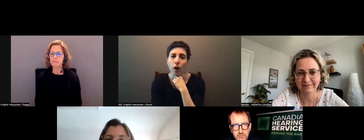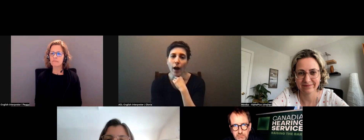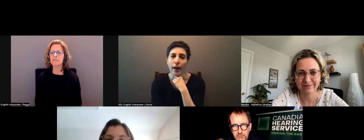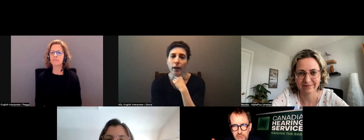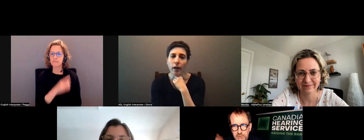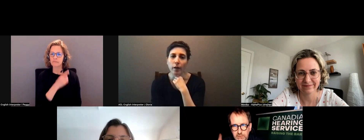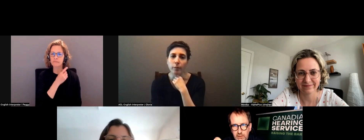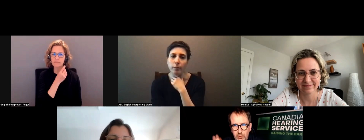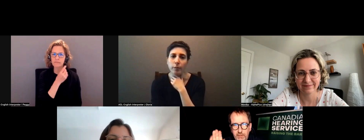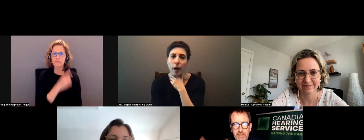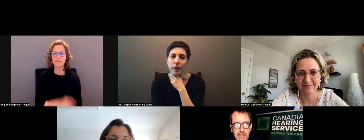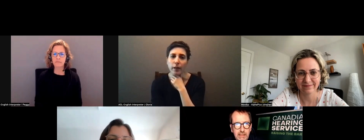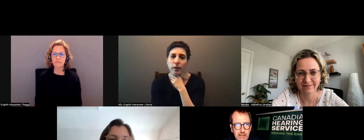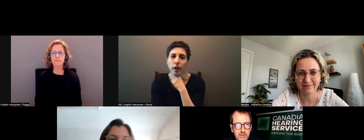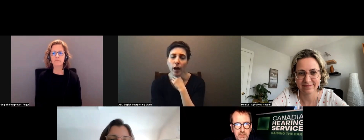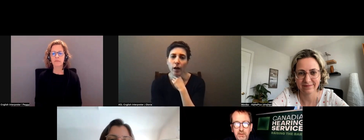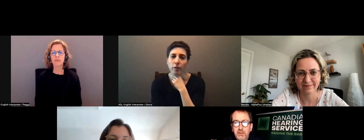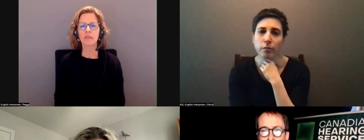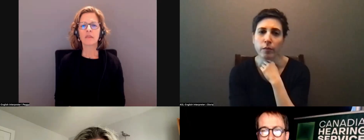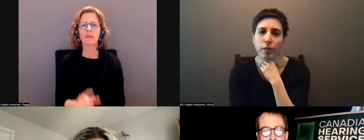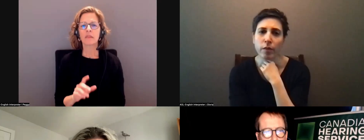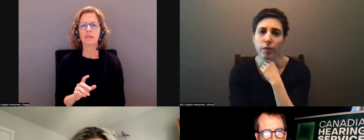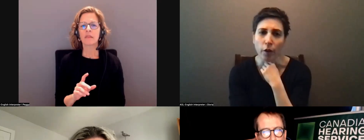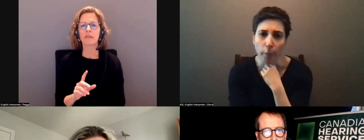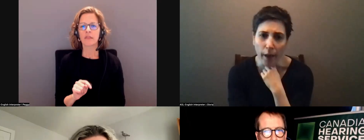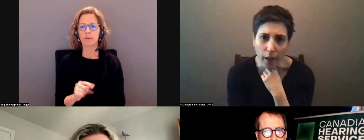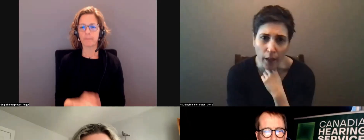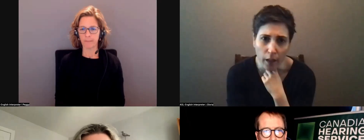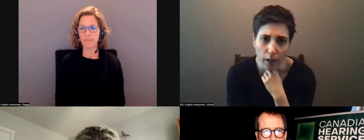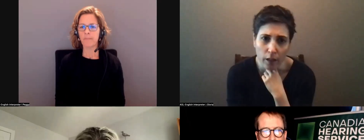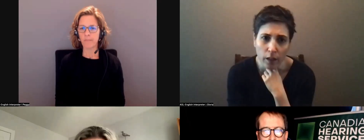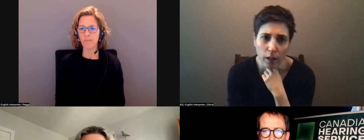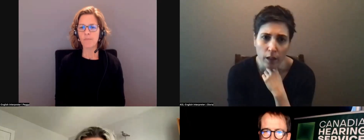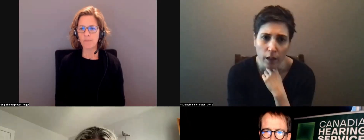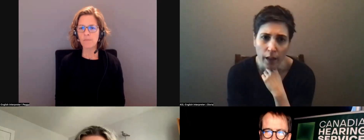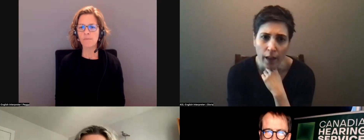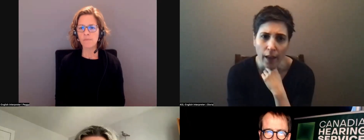So I'm in Thunder Bay,